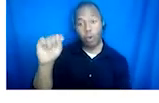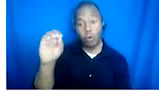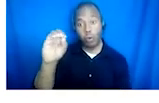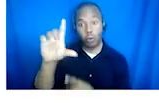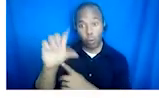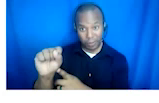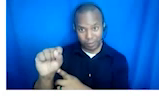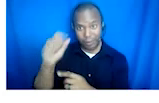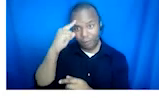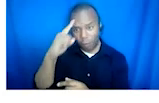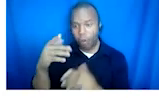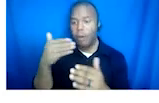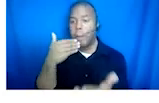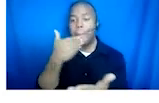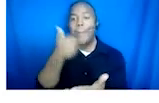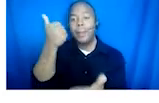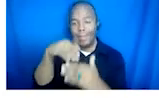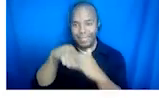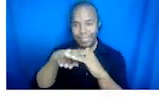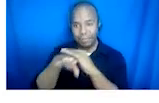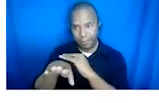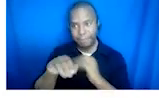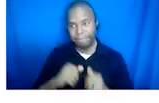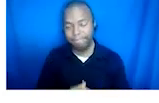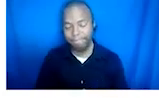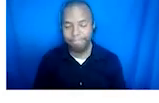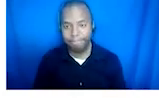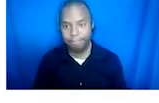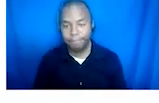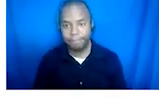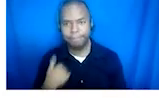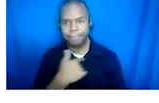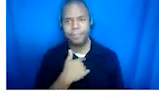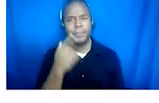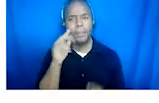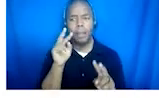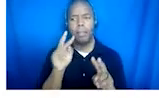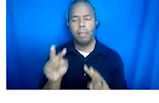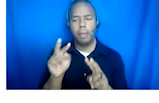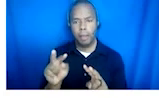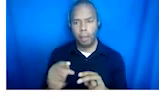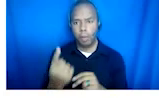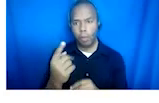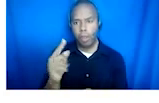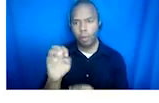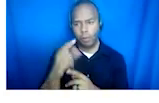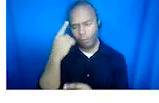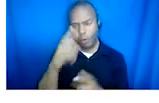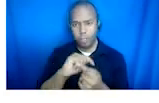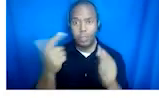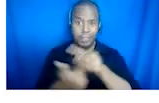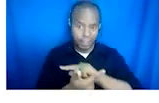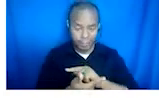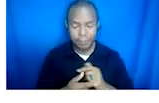accessibility very easy to implement. We've been looking at a tool like that that's also a translation tool and